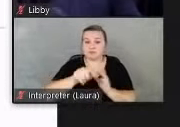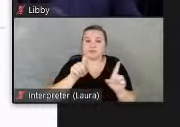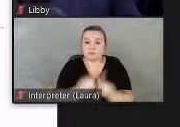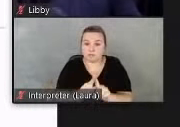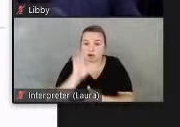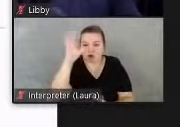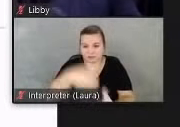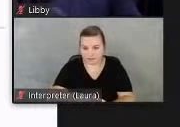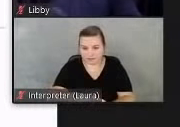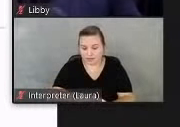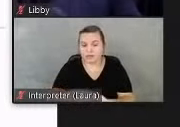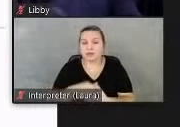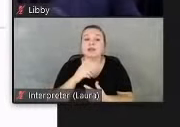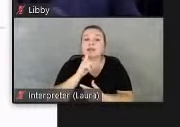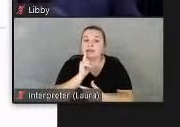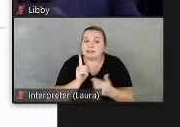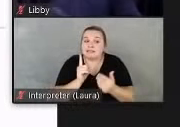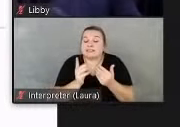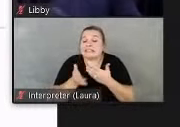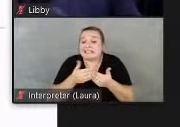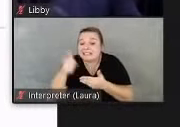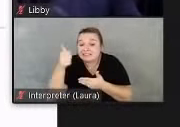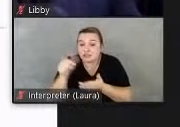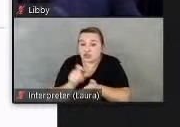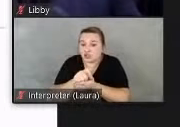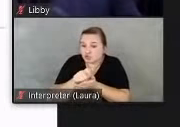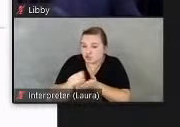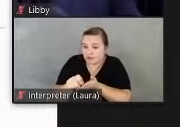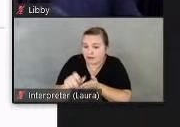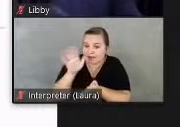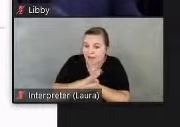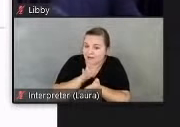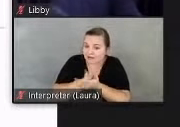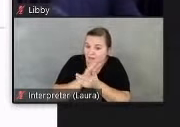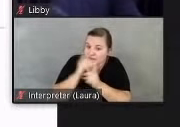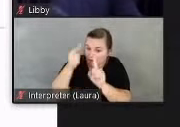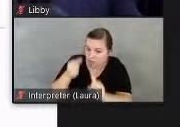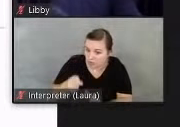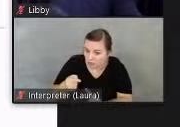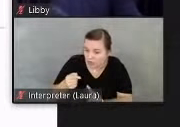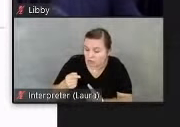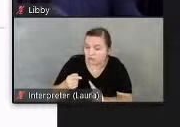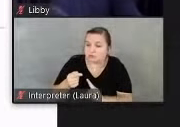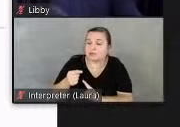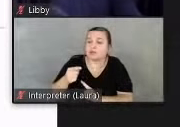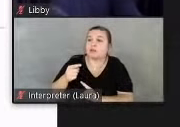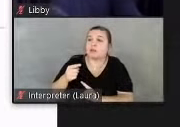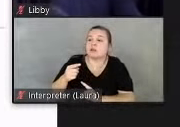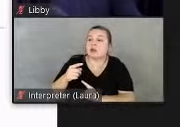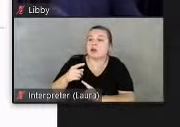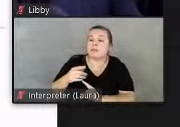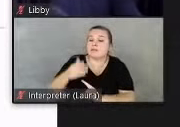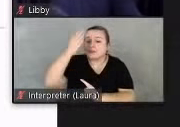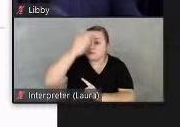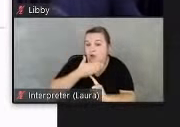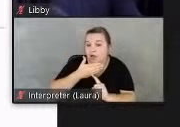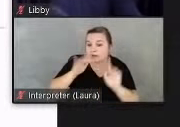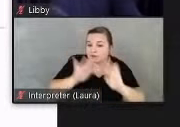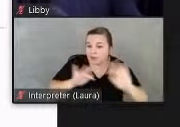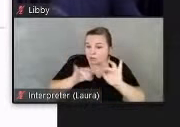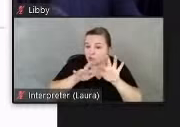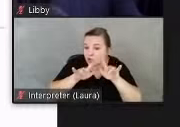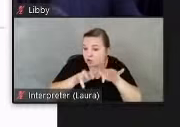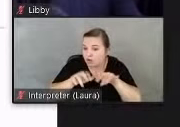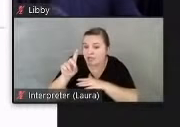it's significantly easier to write academic goals and throw the kids on in front of a computer and take data on how